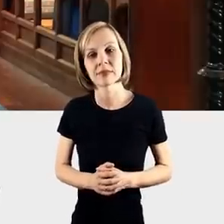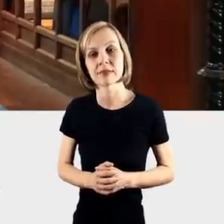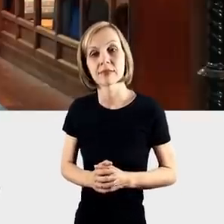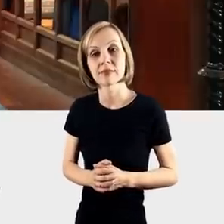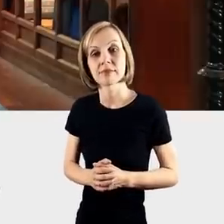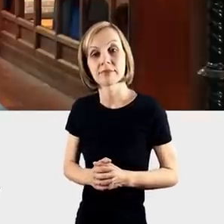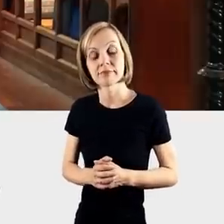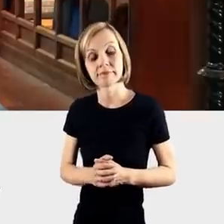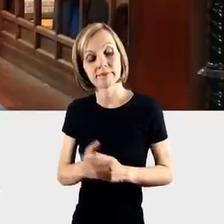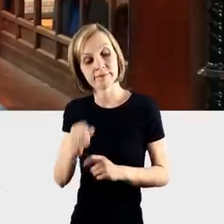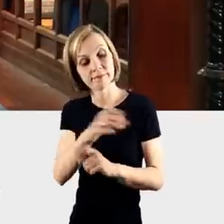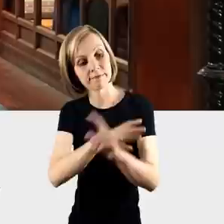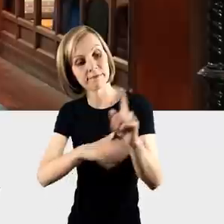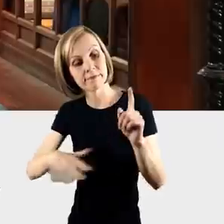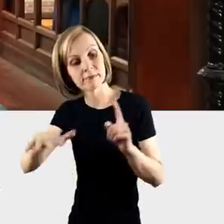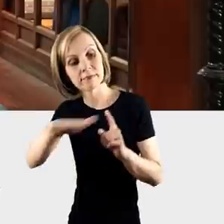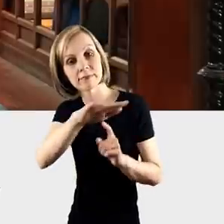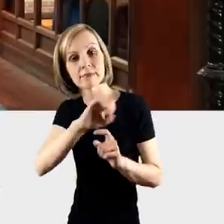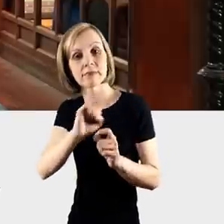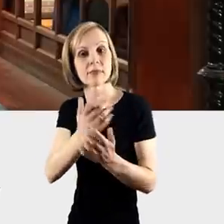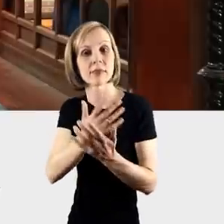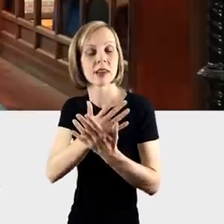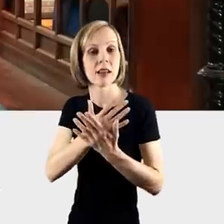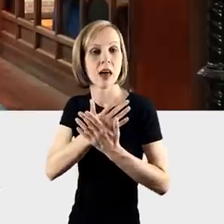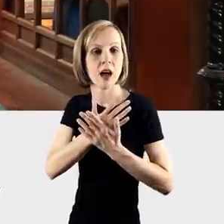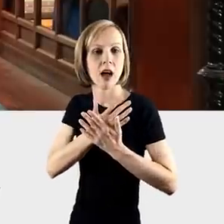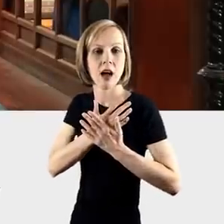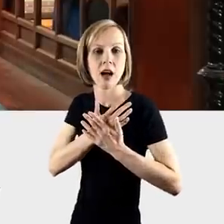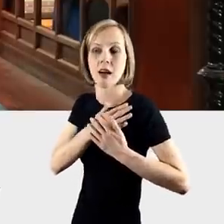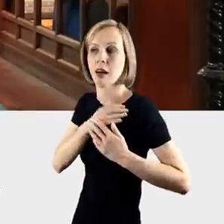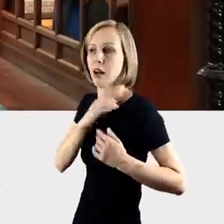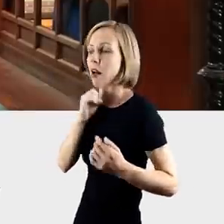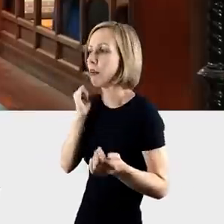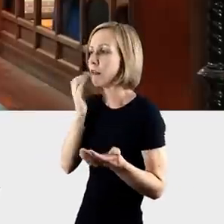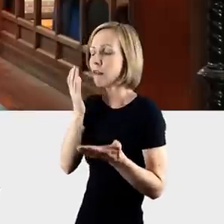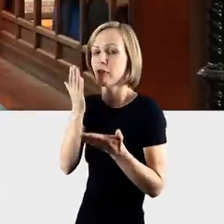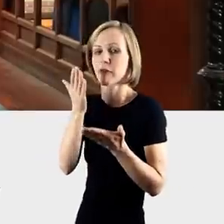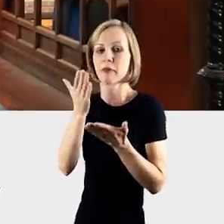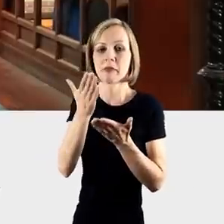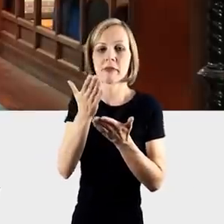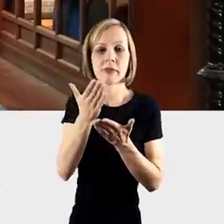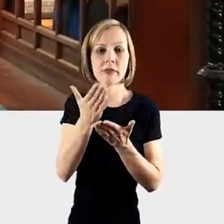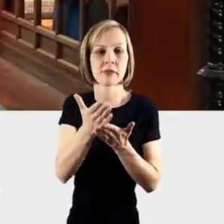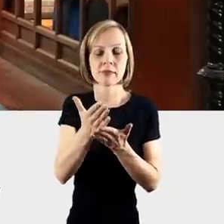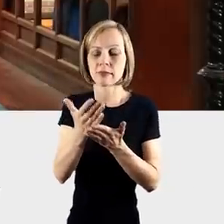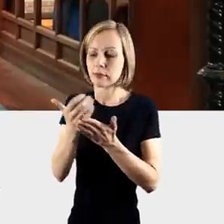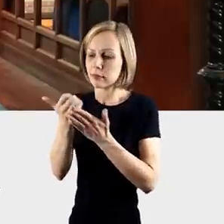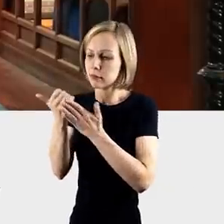Holy God, we trust.